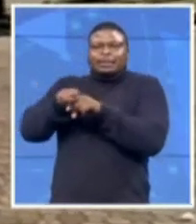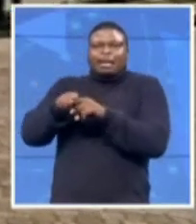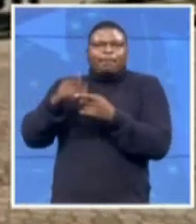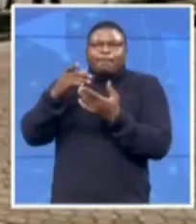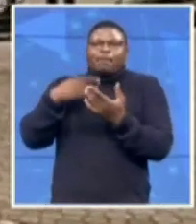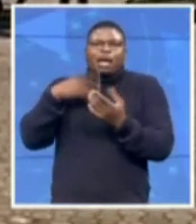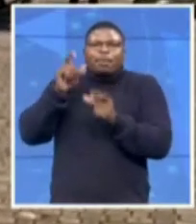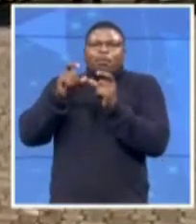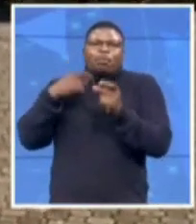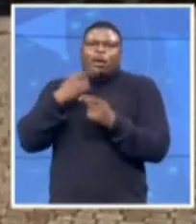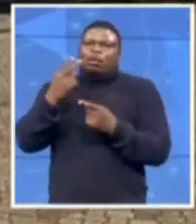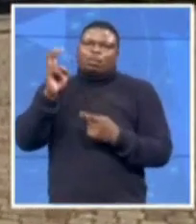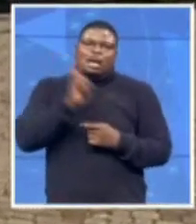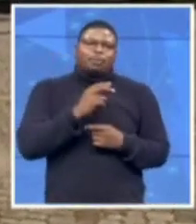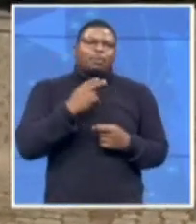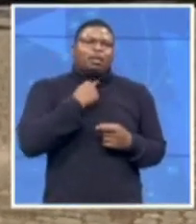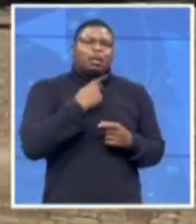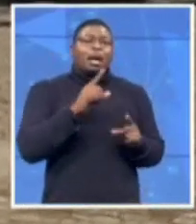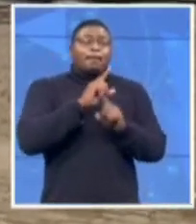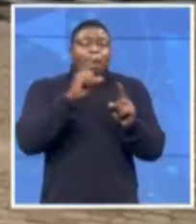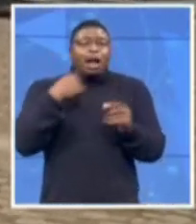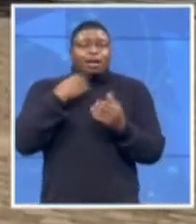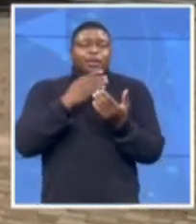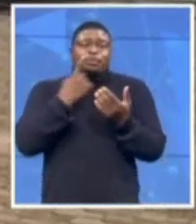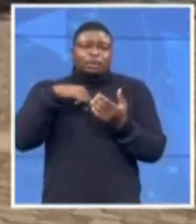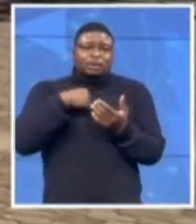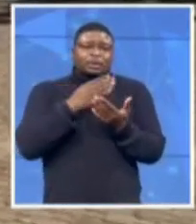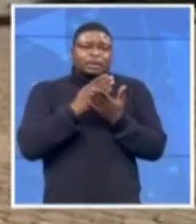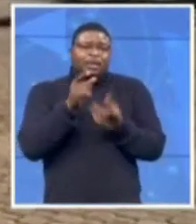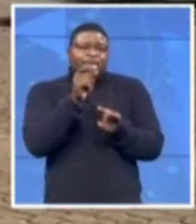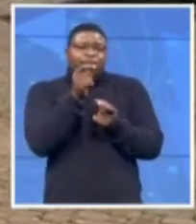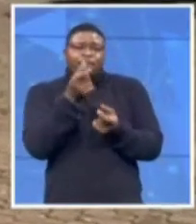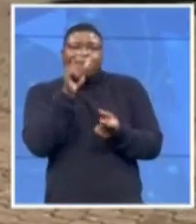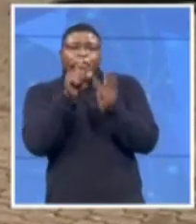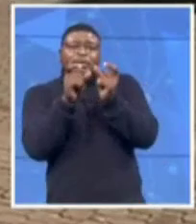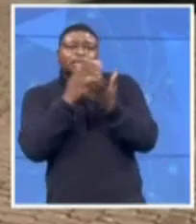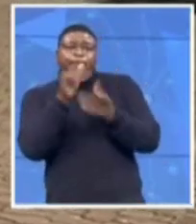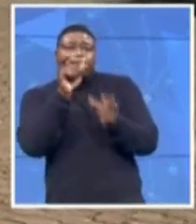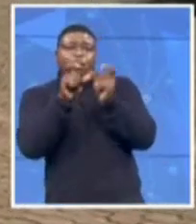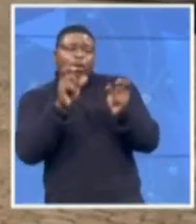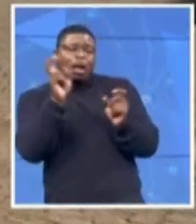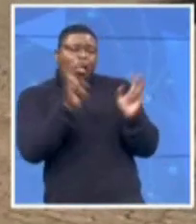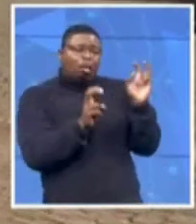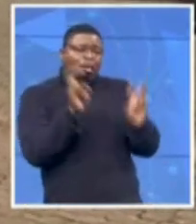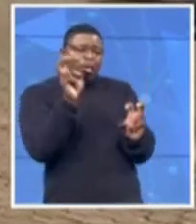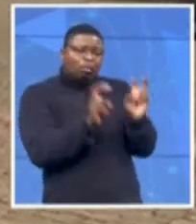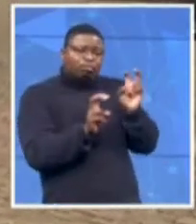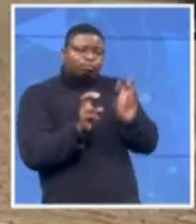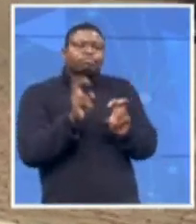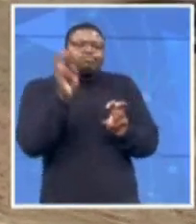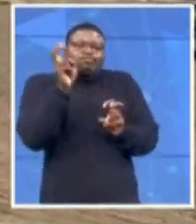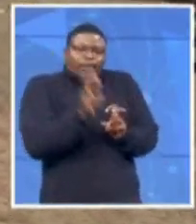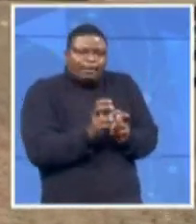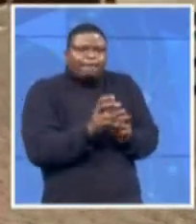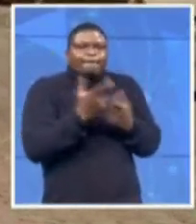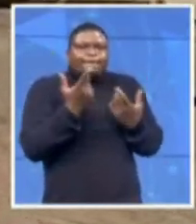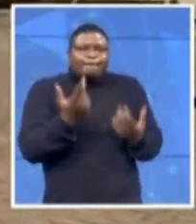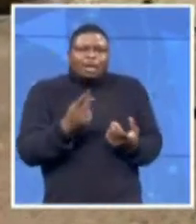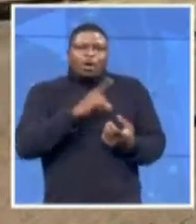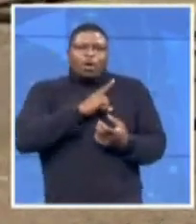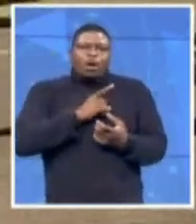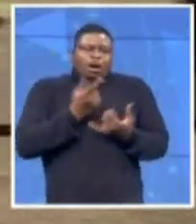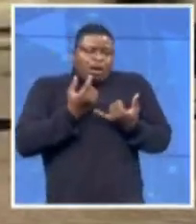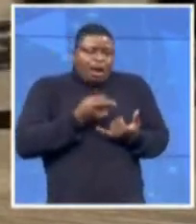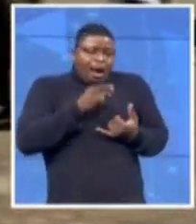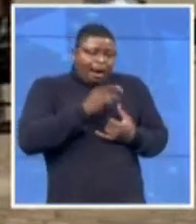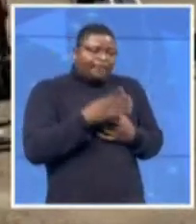see. Some people are starting to come in now here at the venue where they are holding this National Day of Prayer. They are coming into the